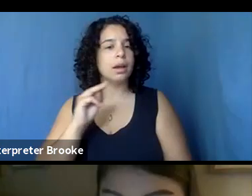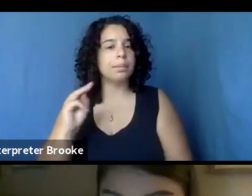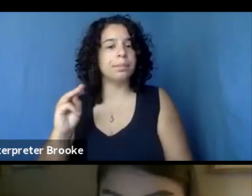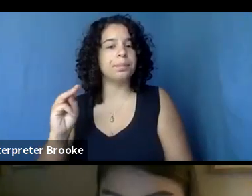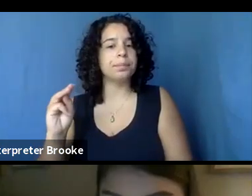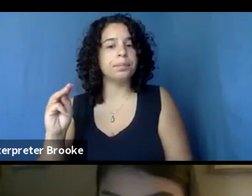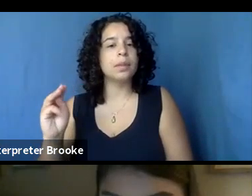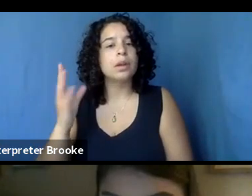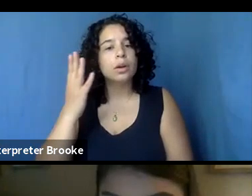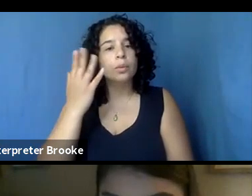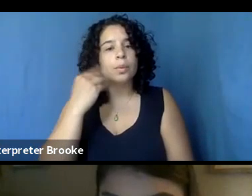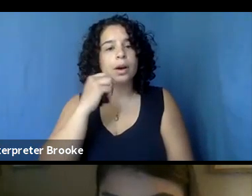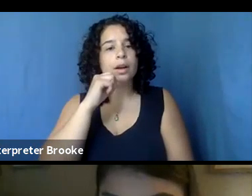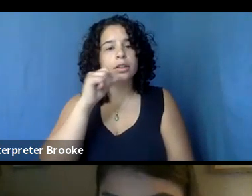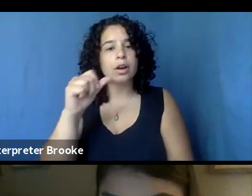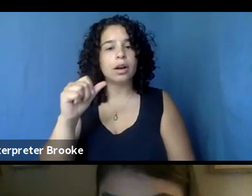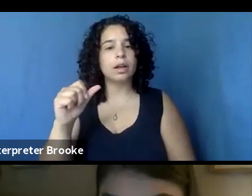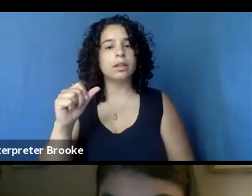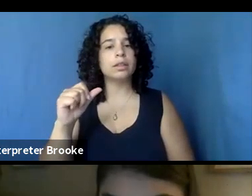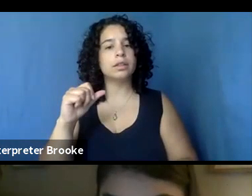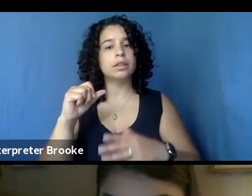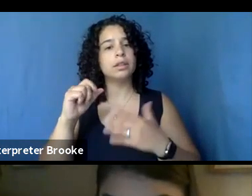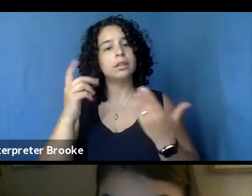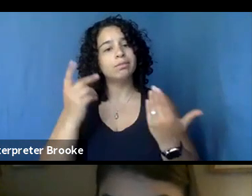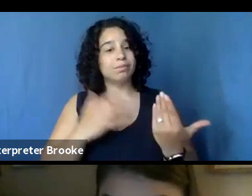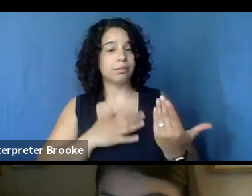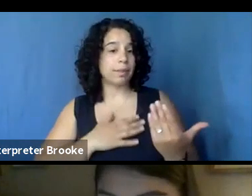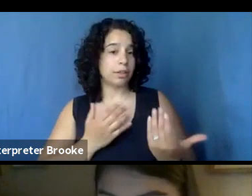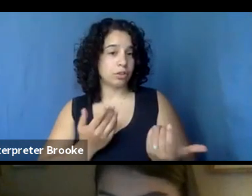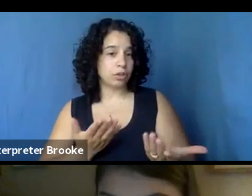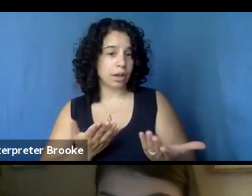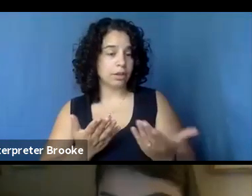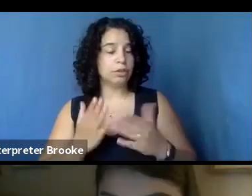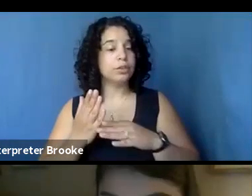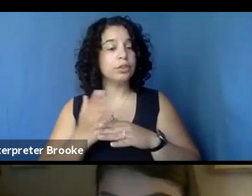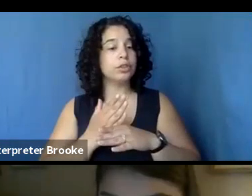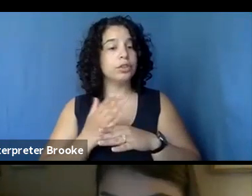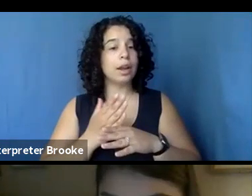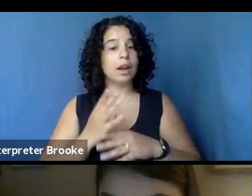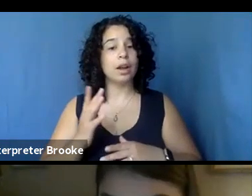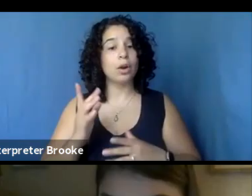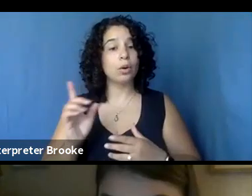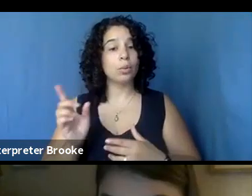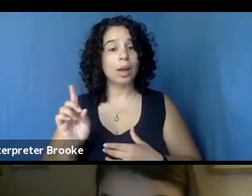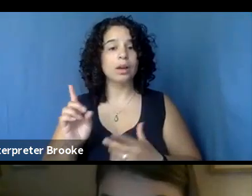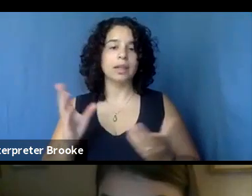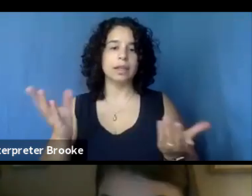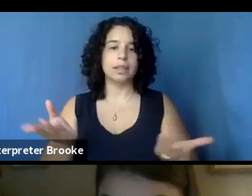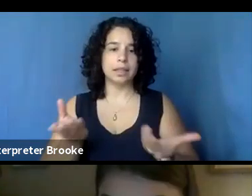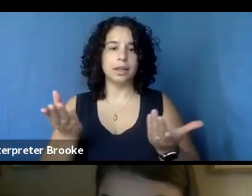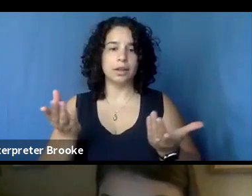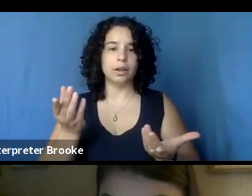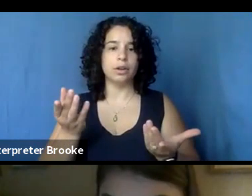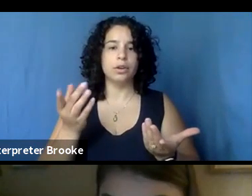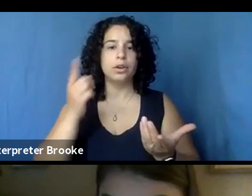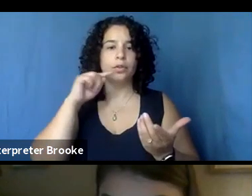Why don't we do our sharing? My suggestion is we do our sharing here for this section.